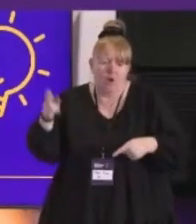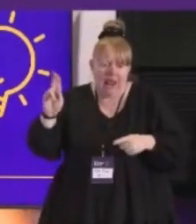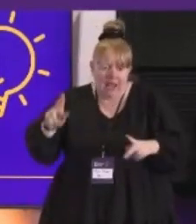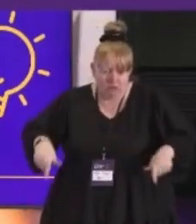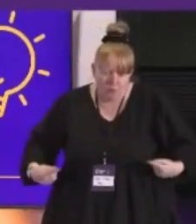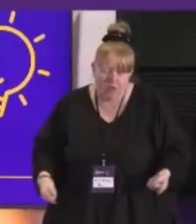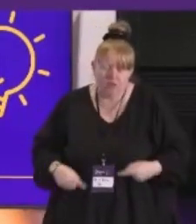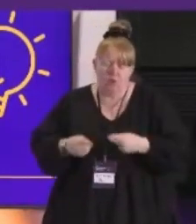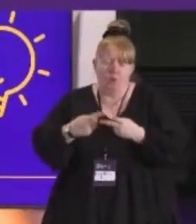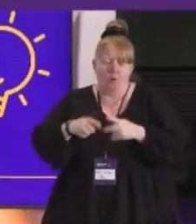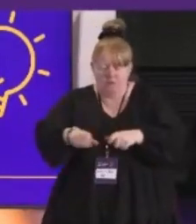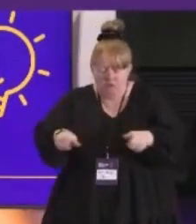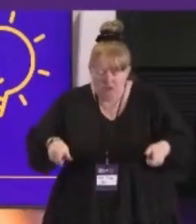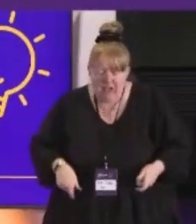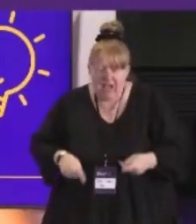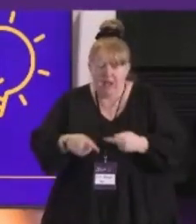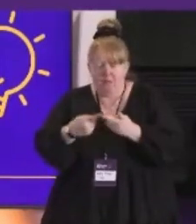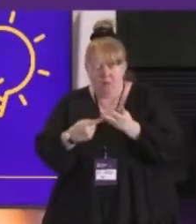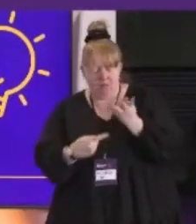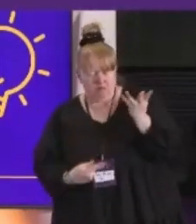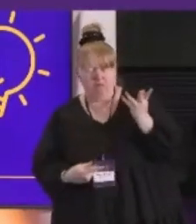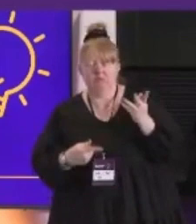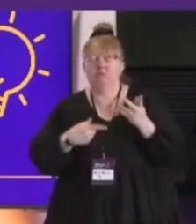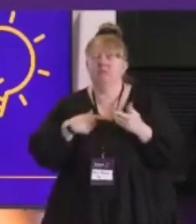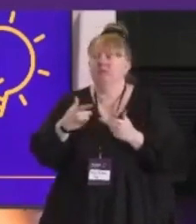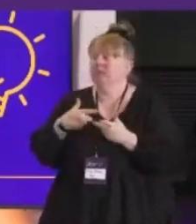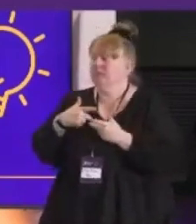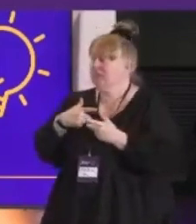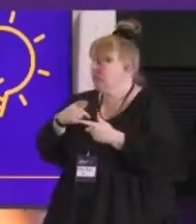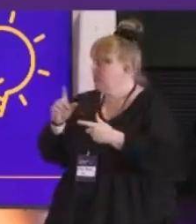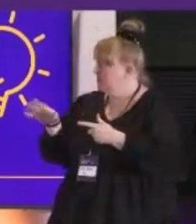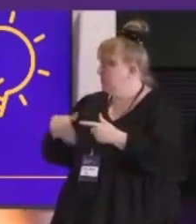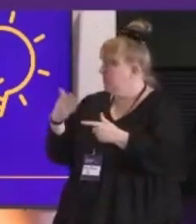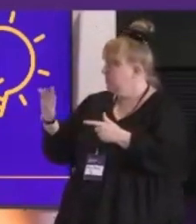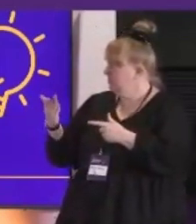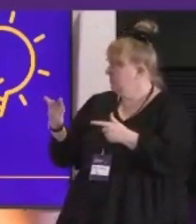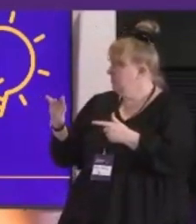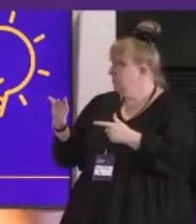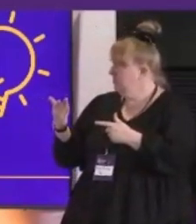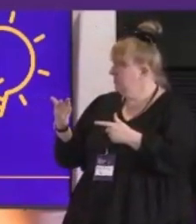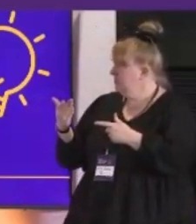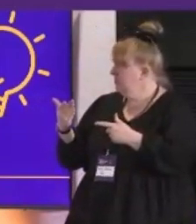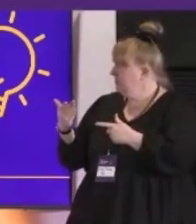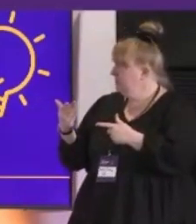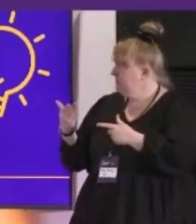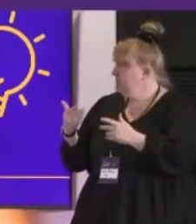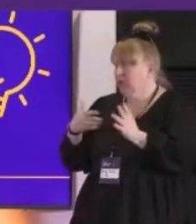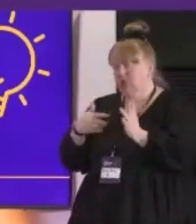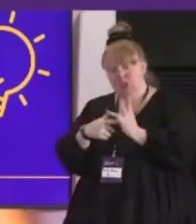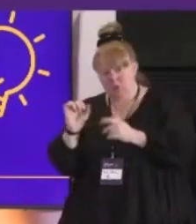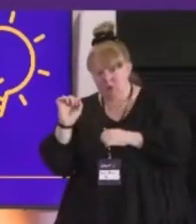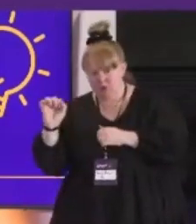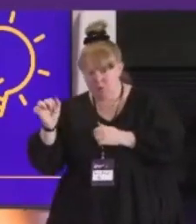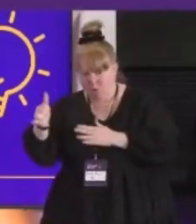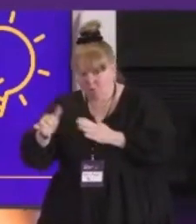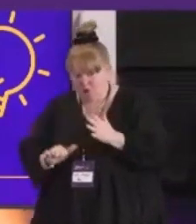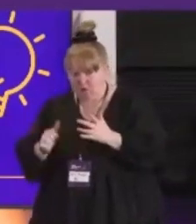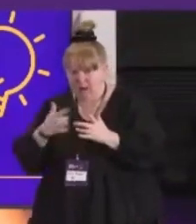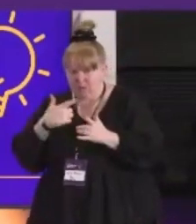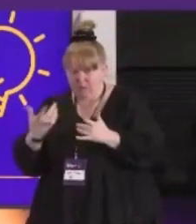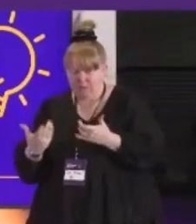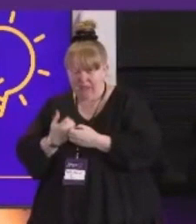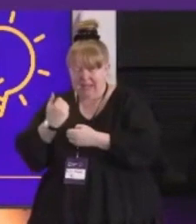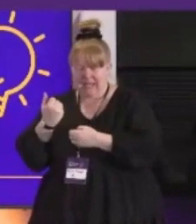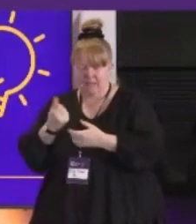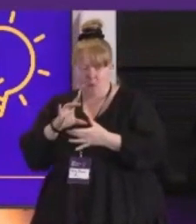the spirit of what you've done with that learning program is to bring some of those things to the surface and tidy them up and make them more connected and make it more meaningful